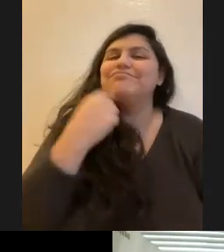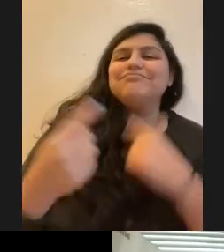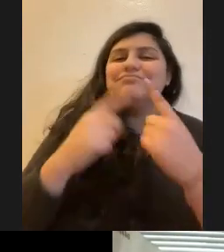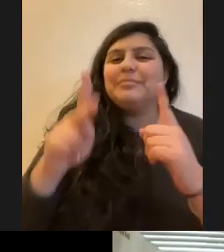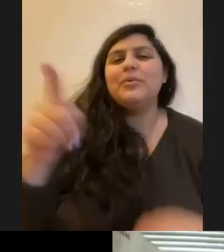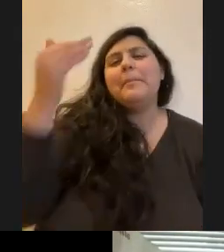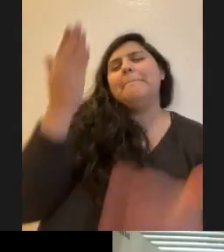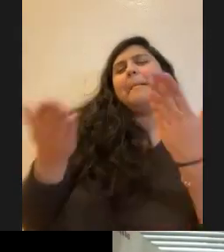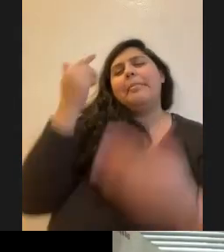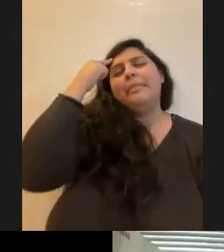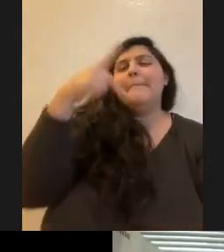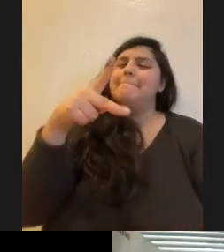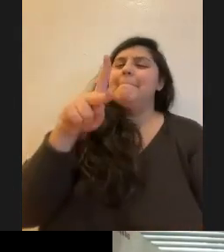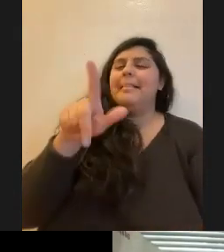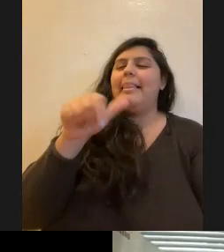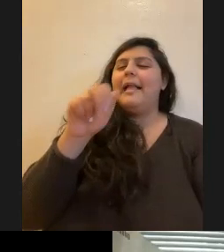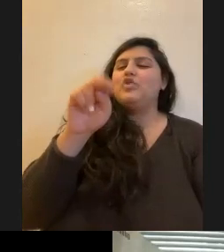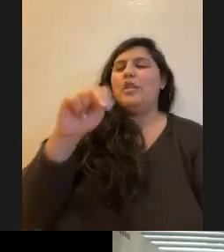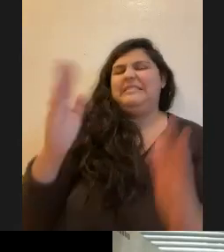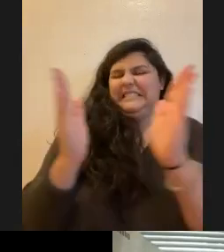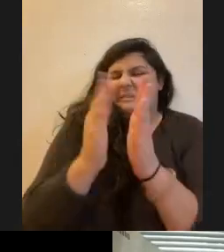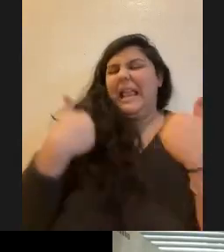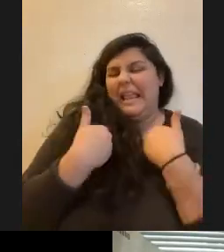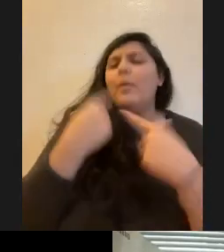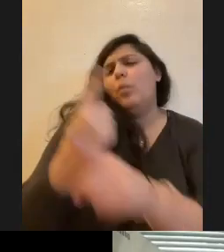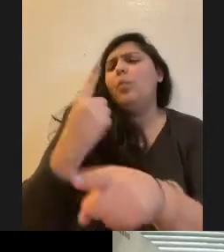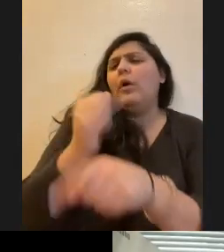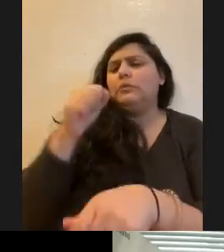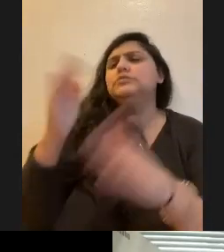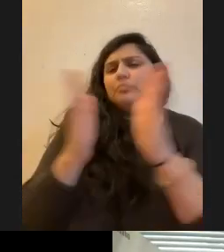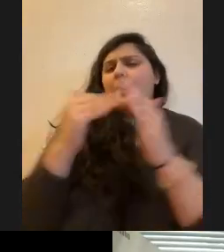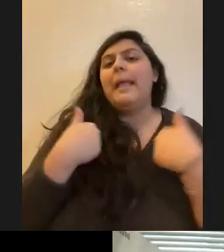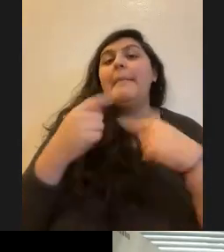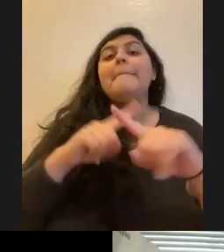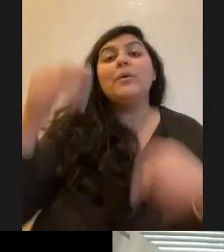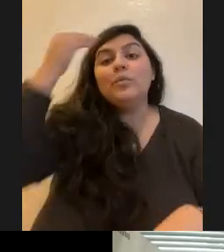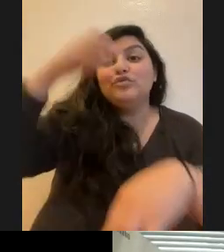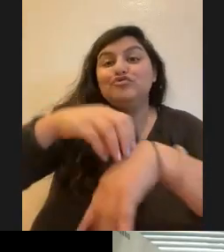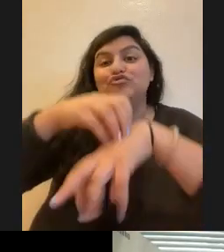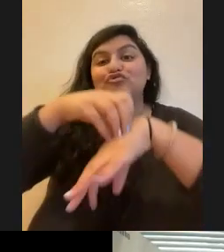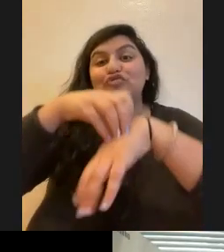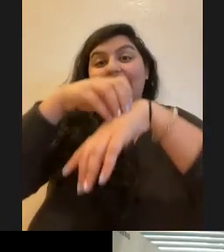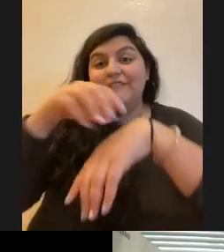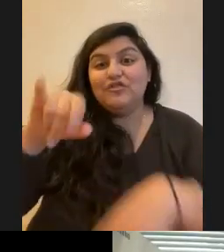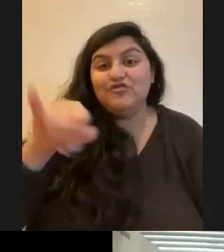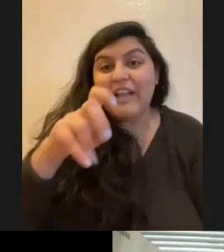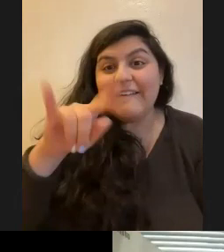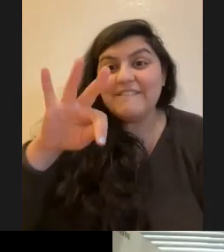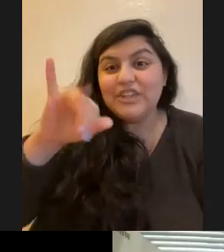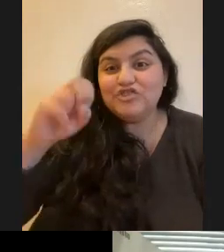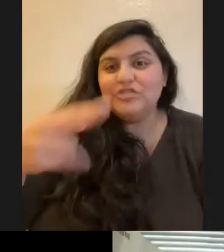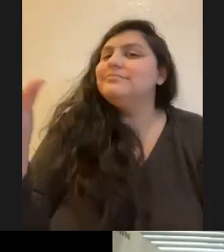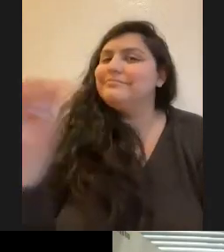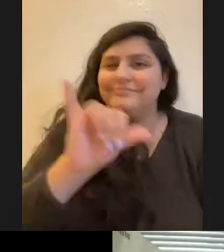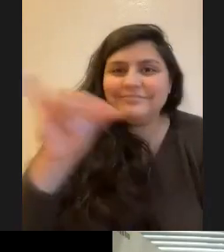of plankton as these like small animals, and typically they are, but did you know jellyfish are also zooplankton? Because there's a very